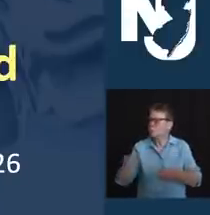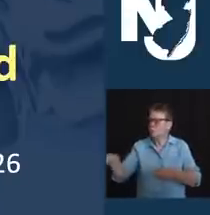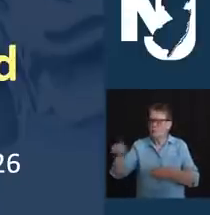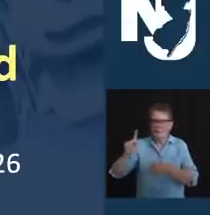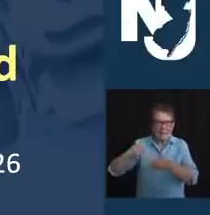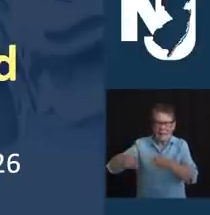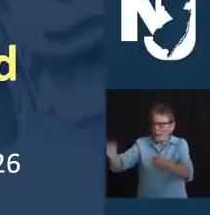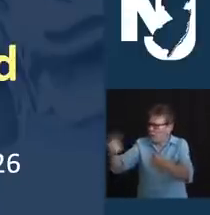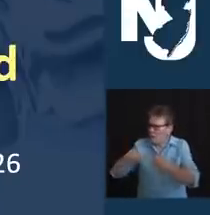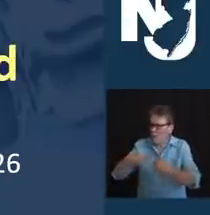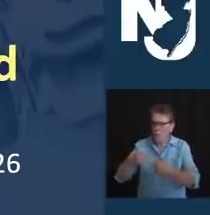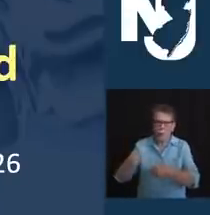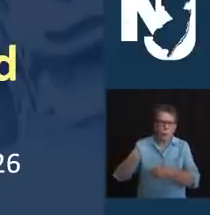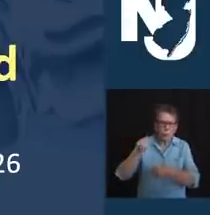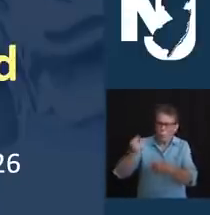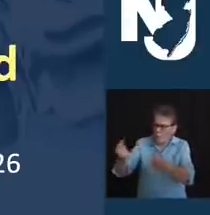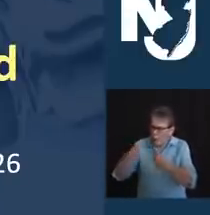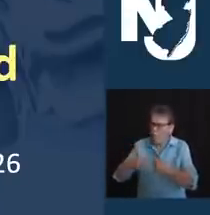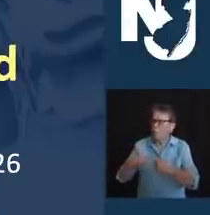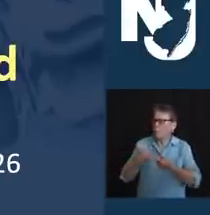of